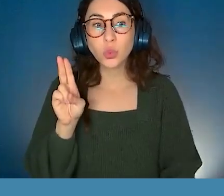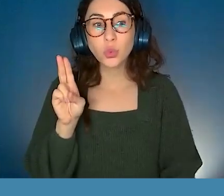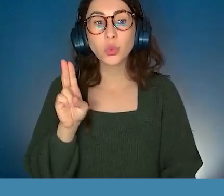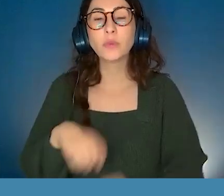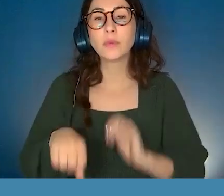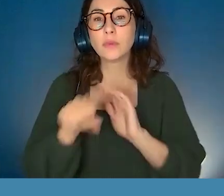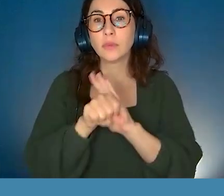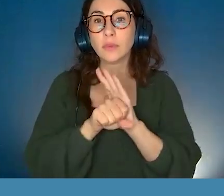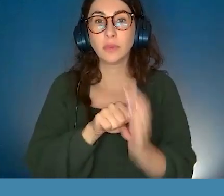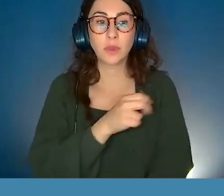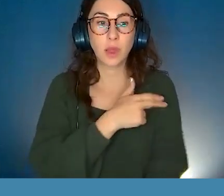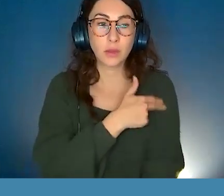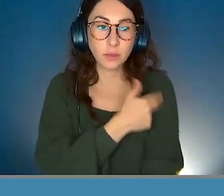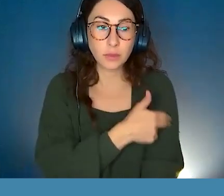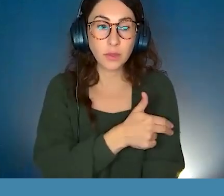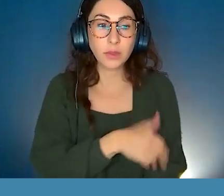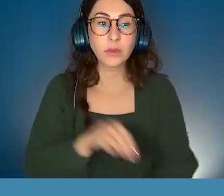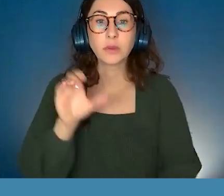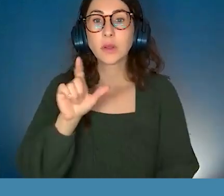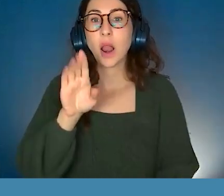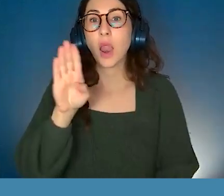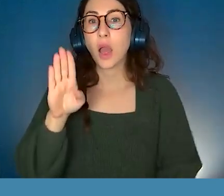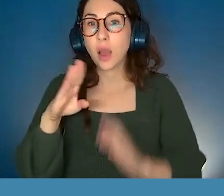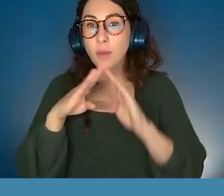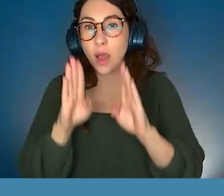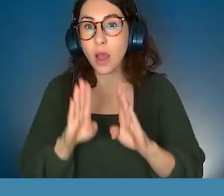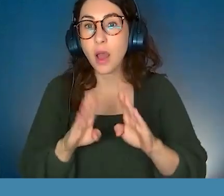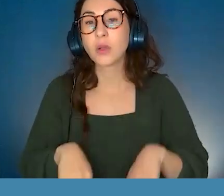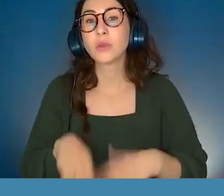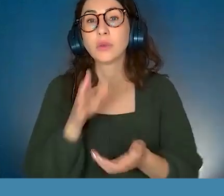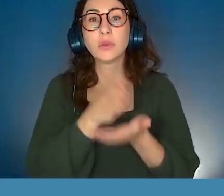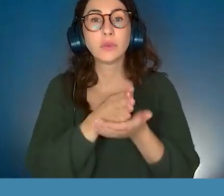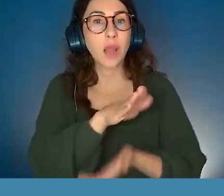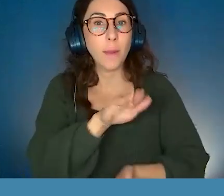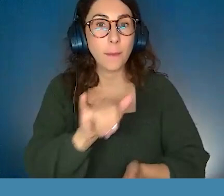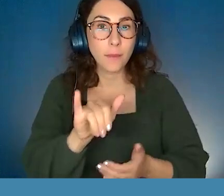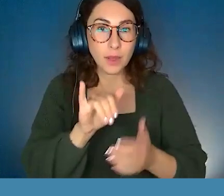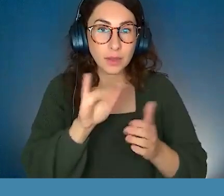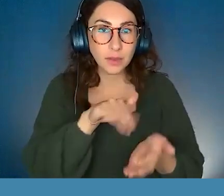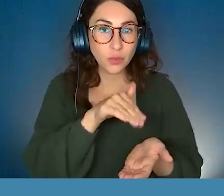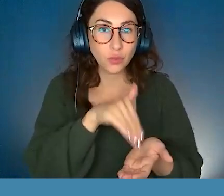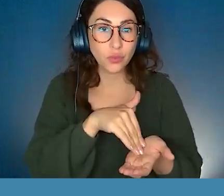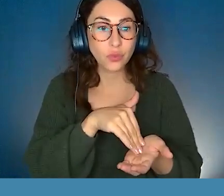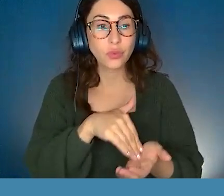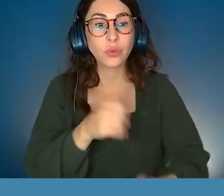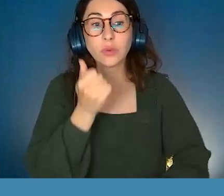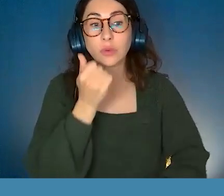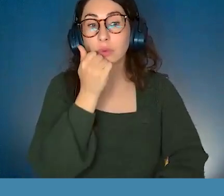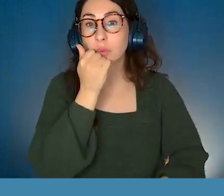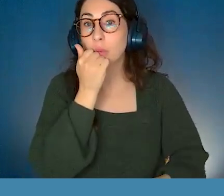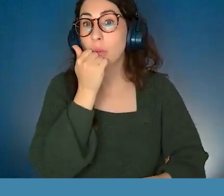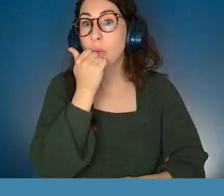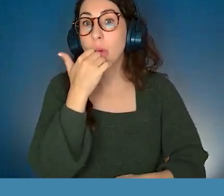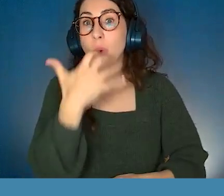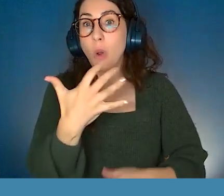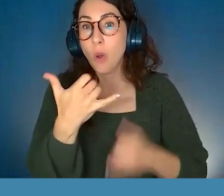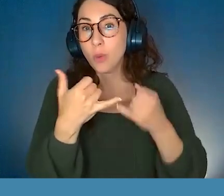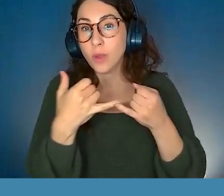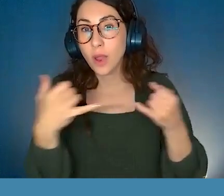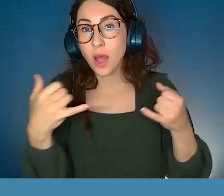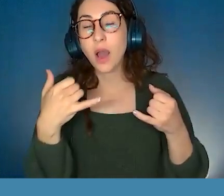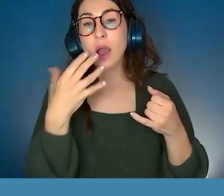state hospitals, at clubhouses, drop-in centers. They also work on warm lines and crisis lines.